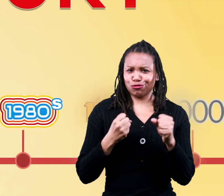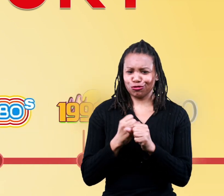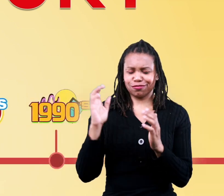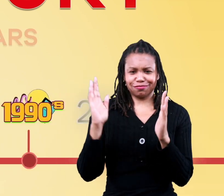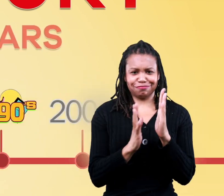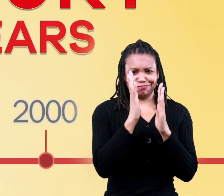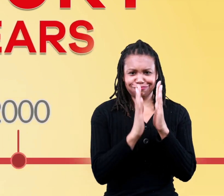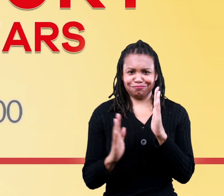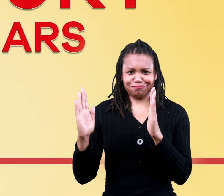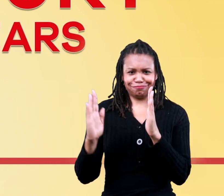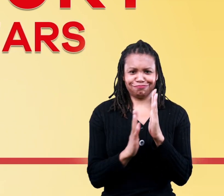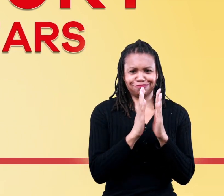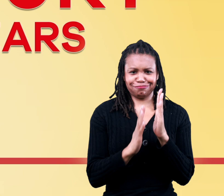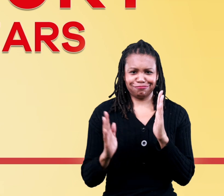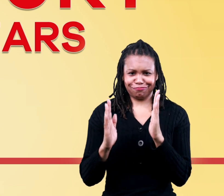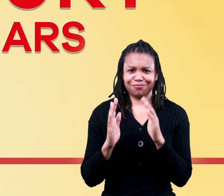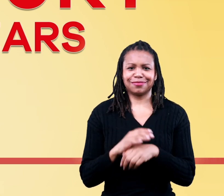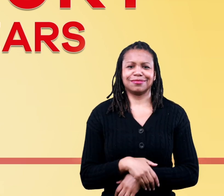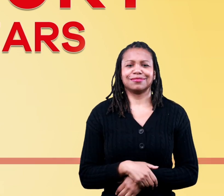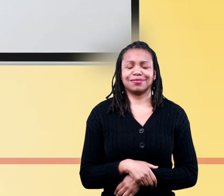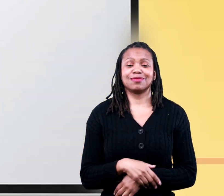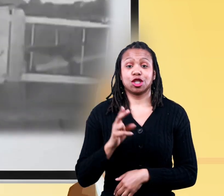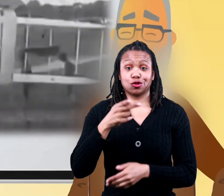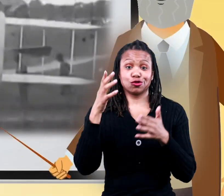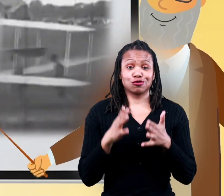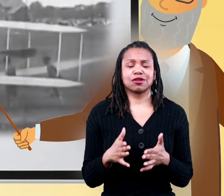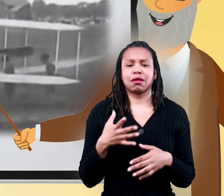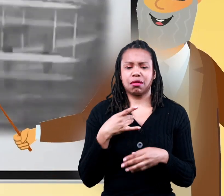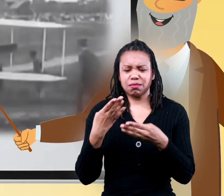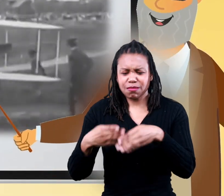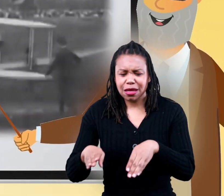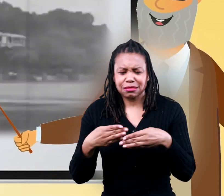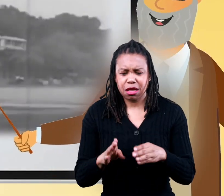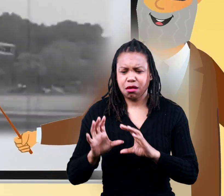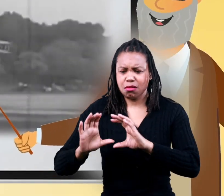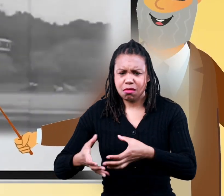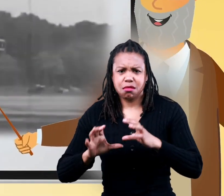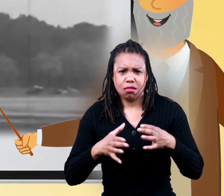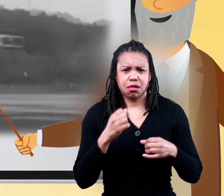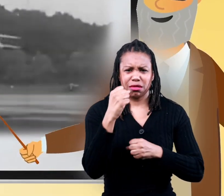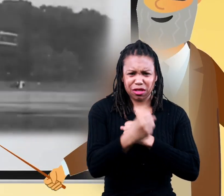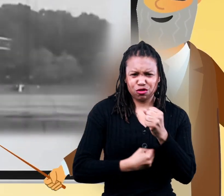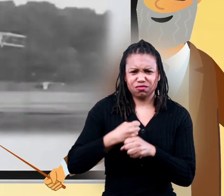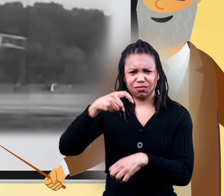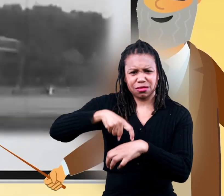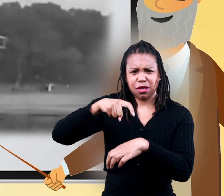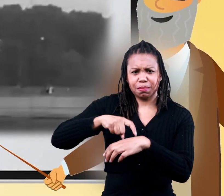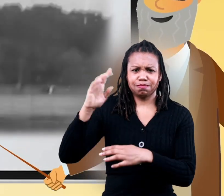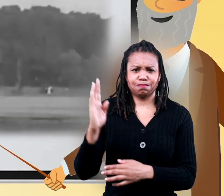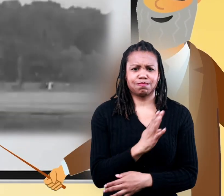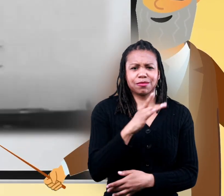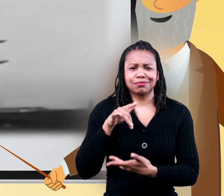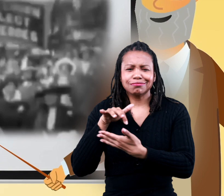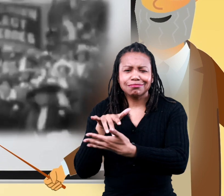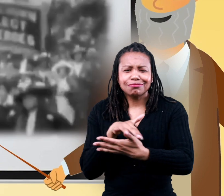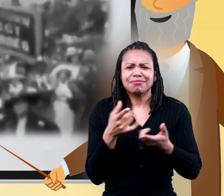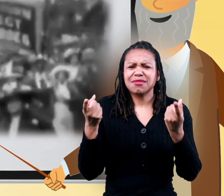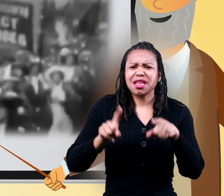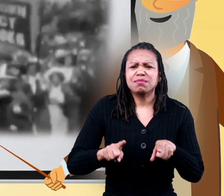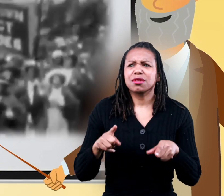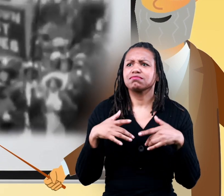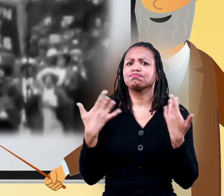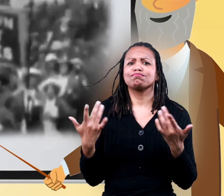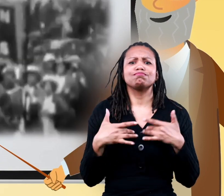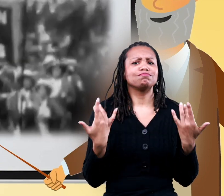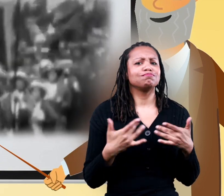of time that lasts 100 years. Historians like to divide time periods into centuries in